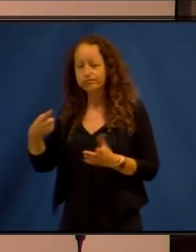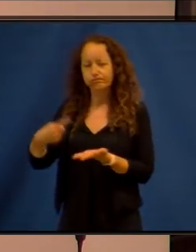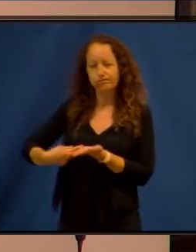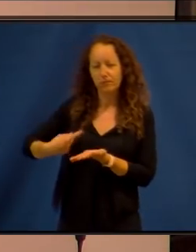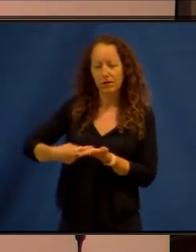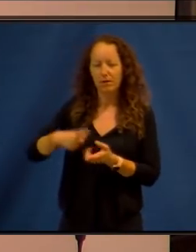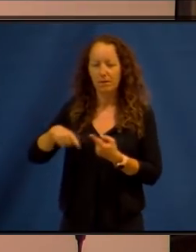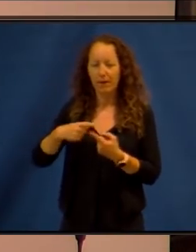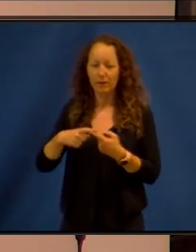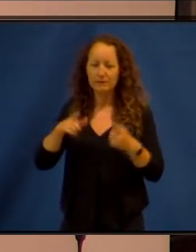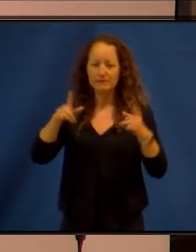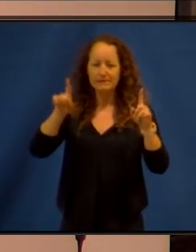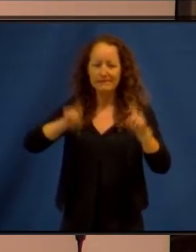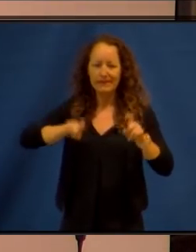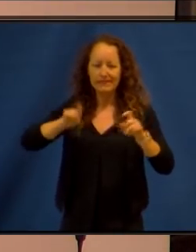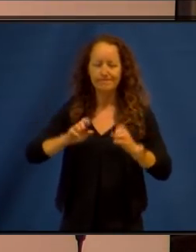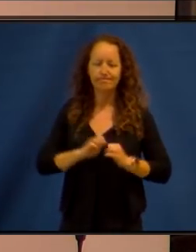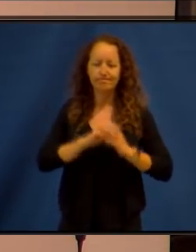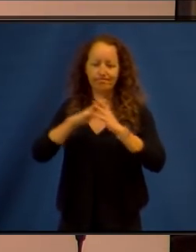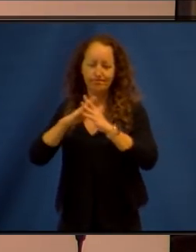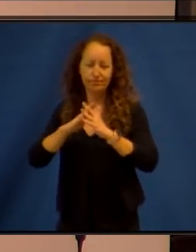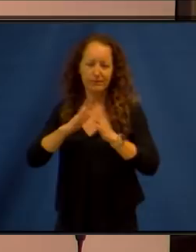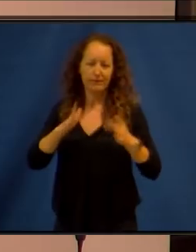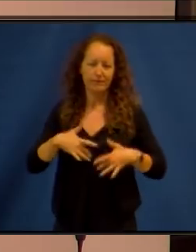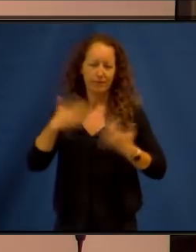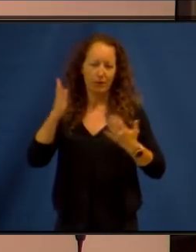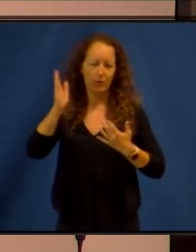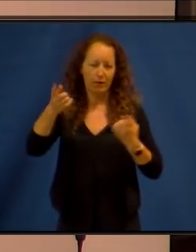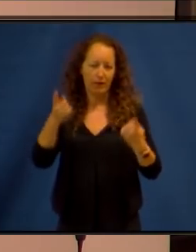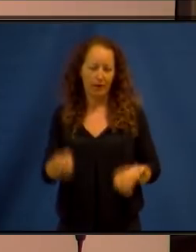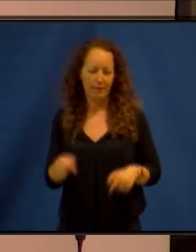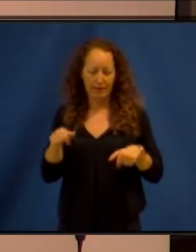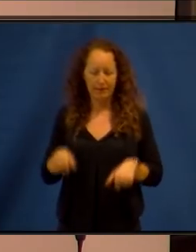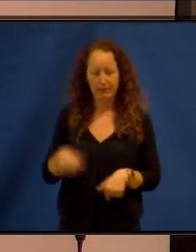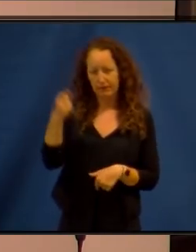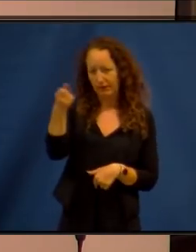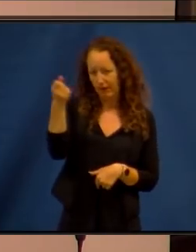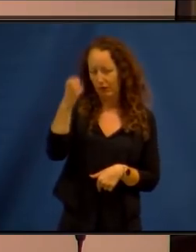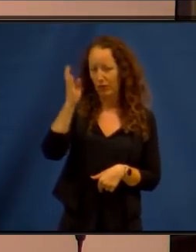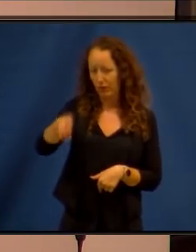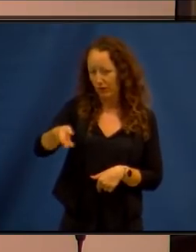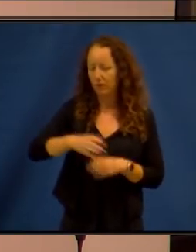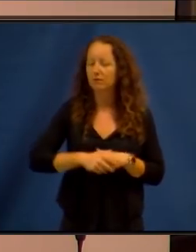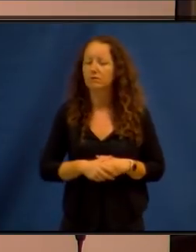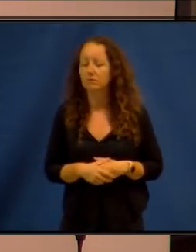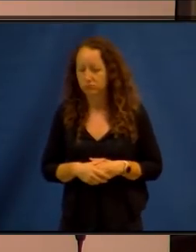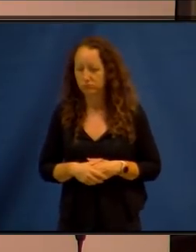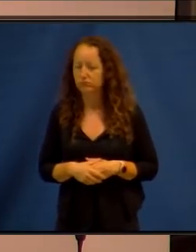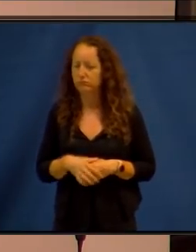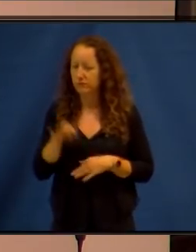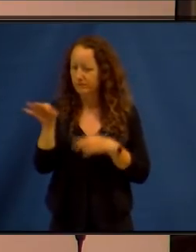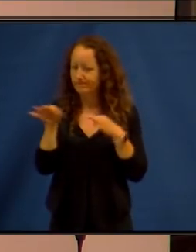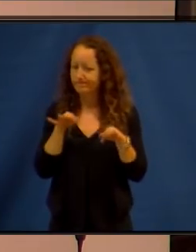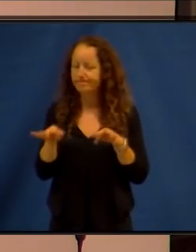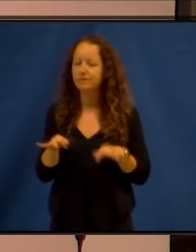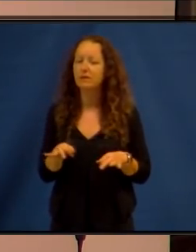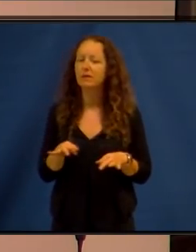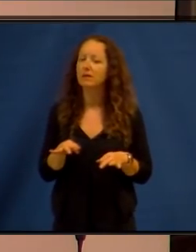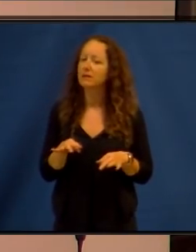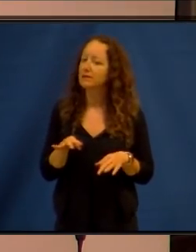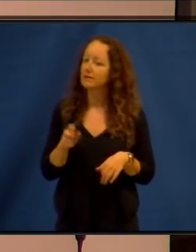event and some details that are for this coming Saturday, because time is quick. It's going to